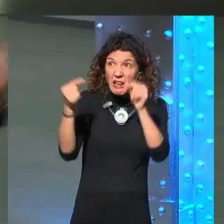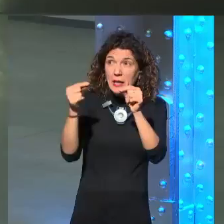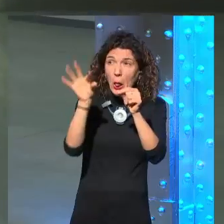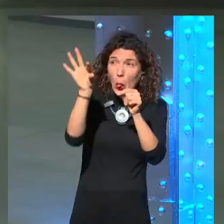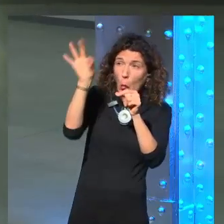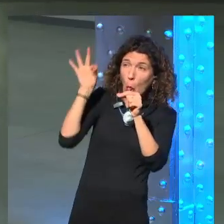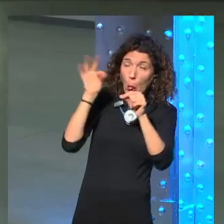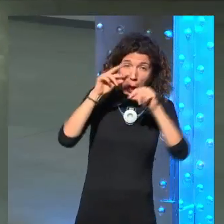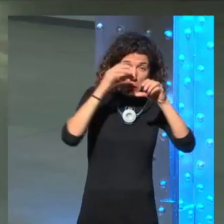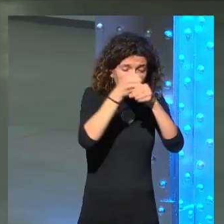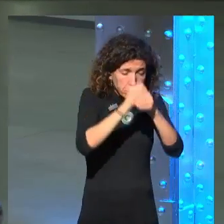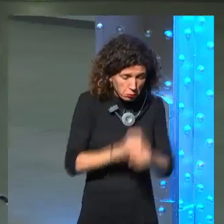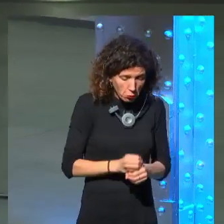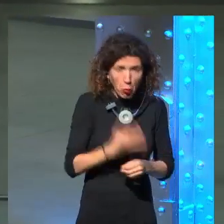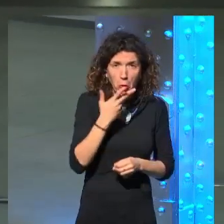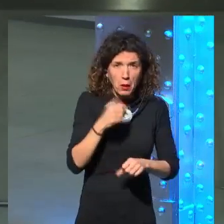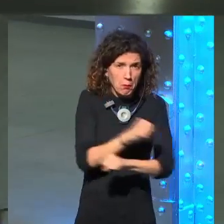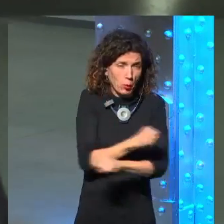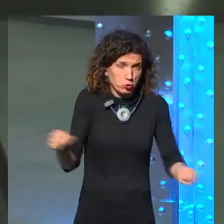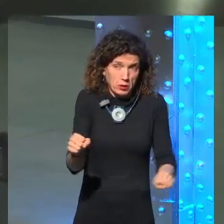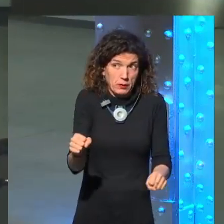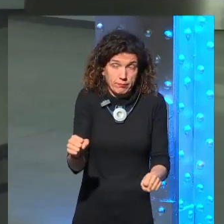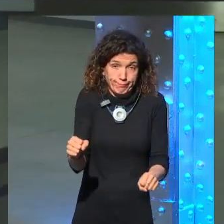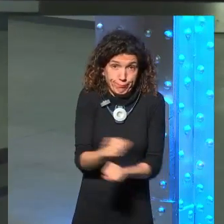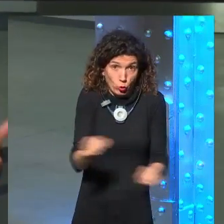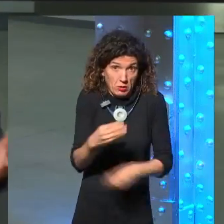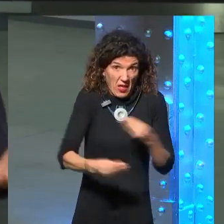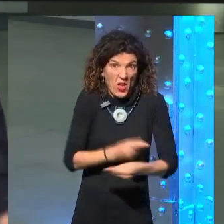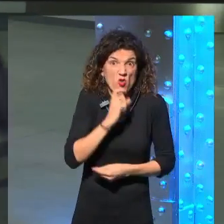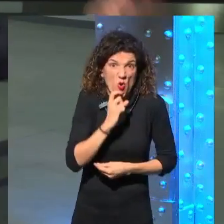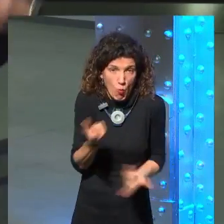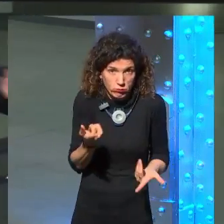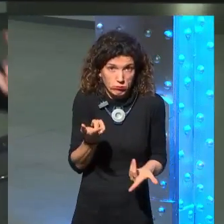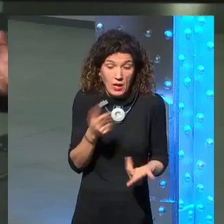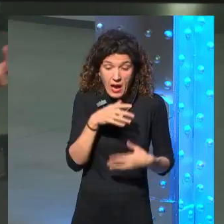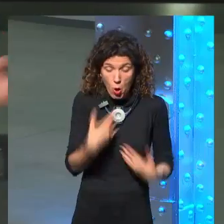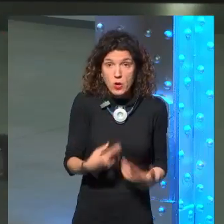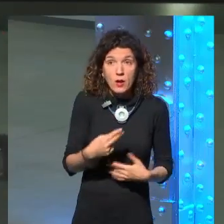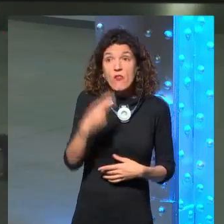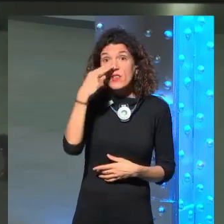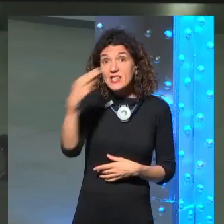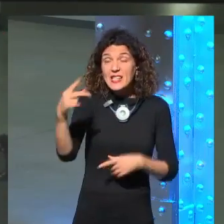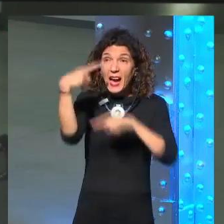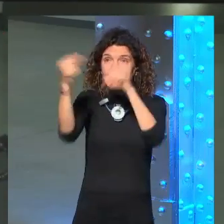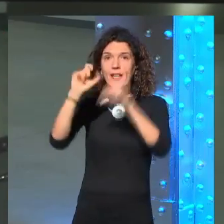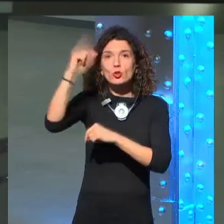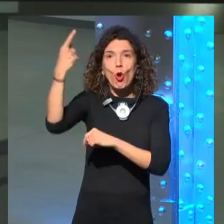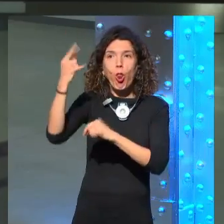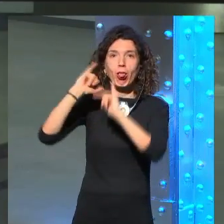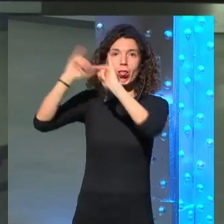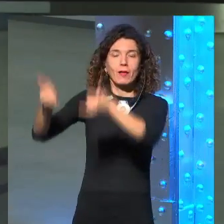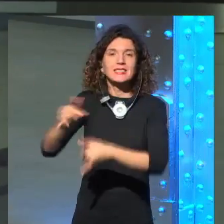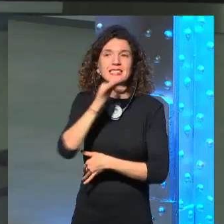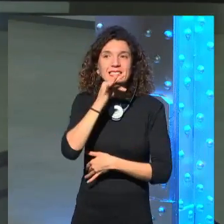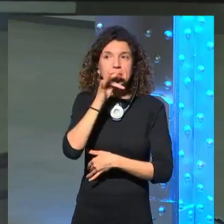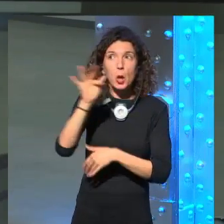lab to see what it's made out of? I mean, we still haven't visited even our own star, the sun, to take a piece of it